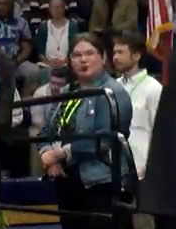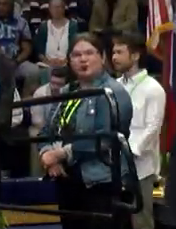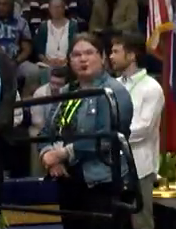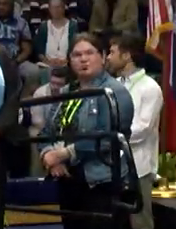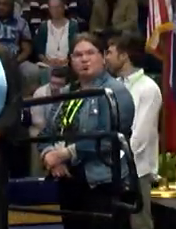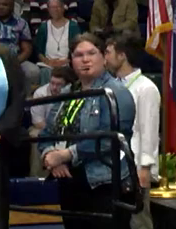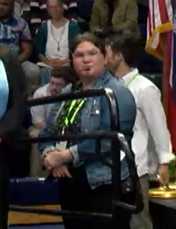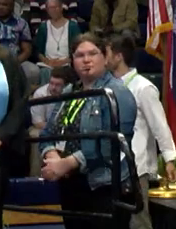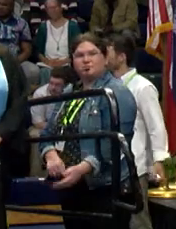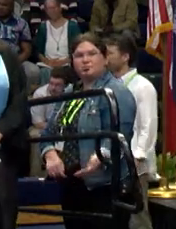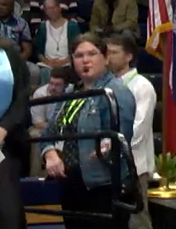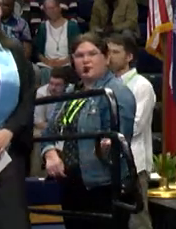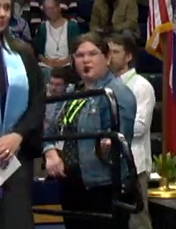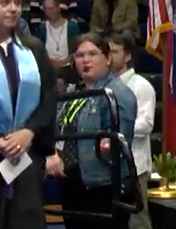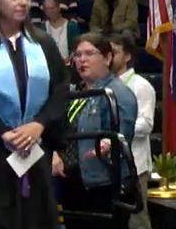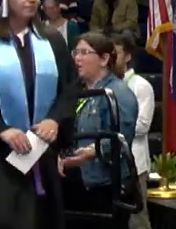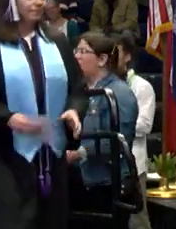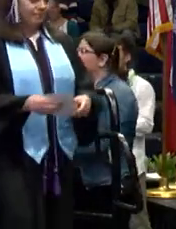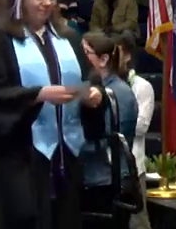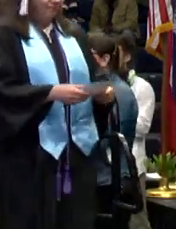Yasina Moqueda Castillo.